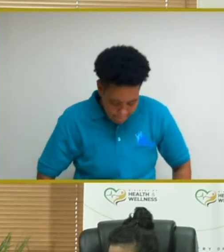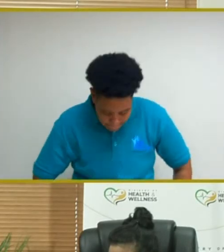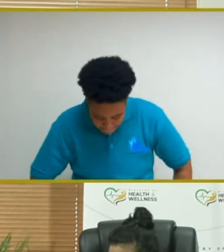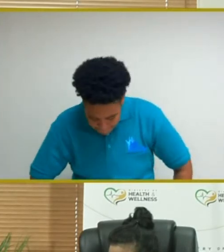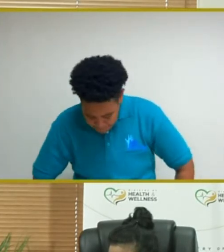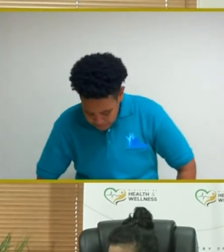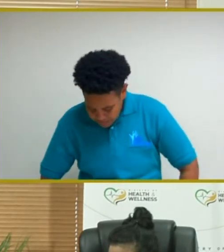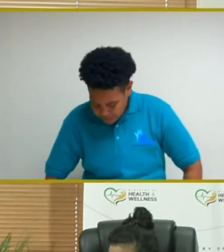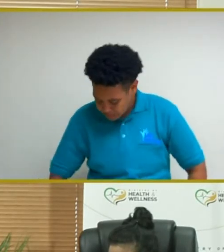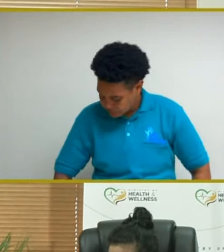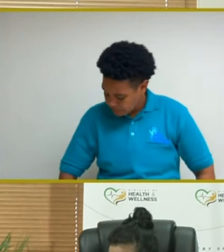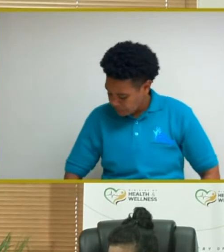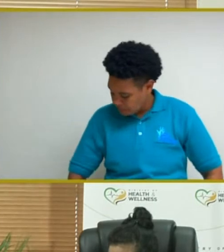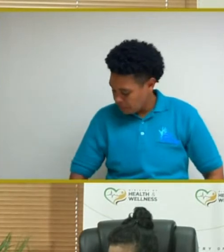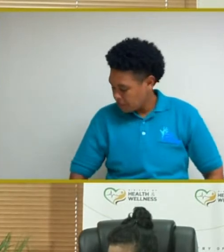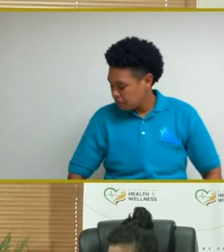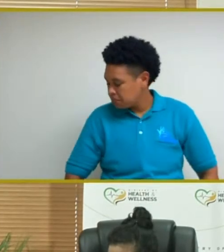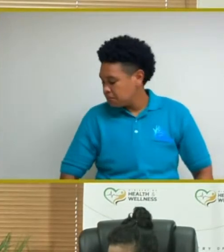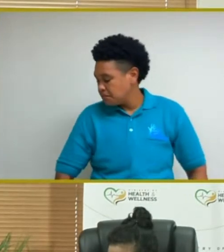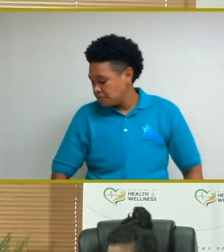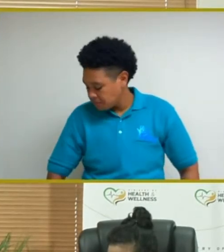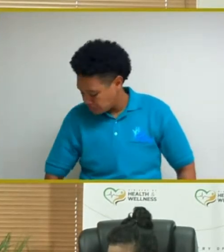Okay. I think